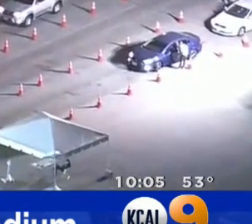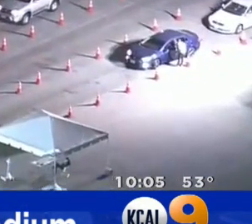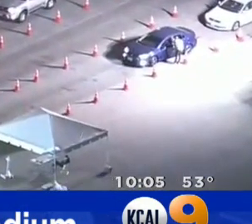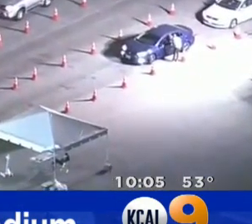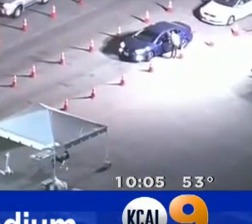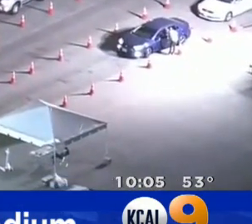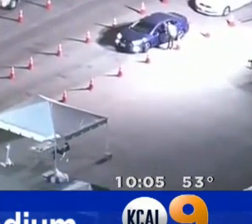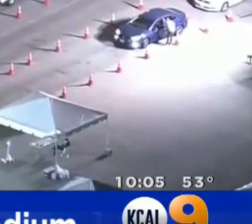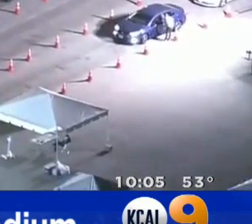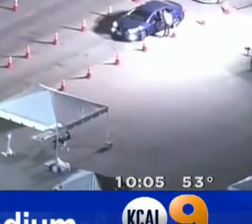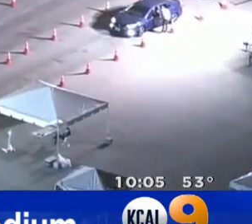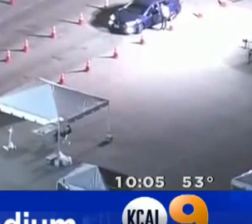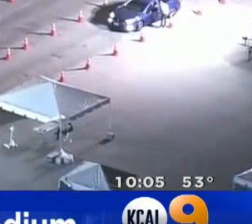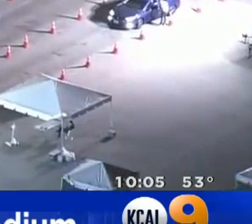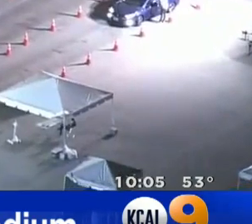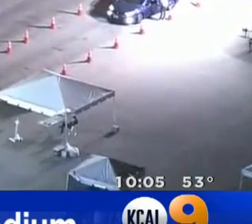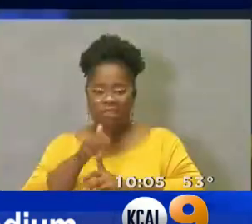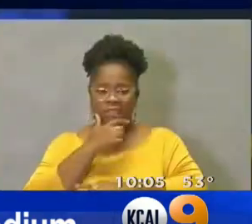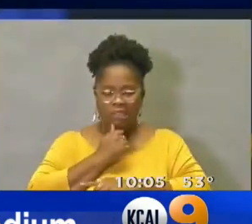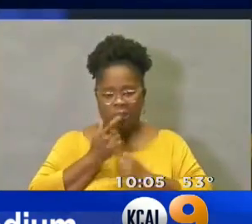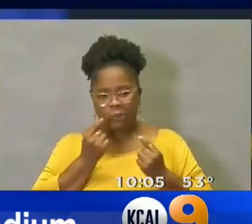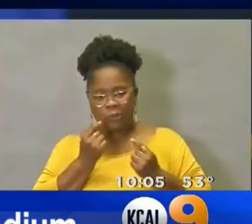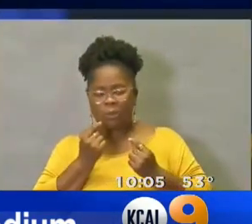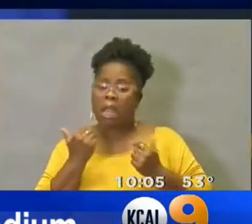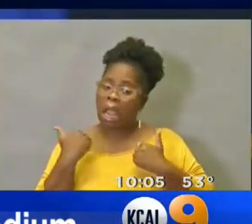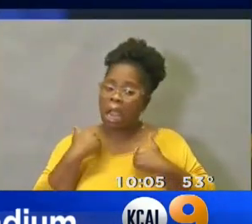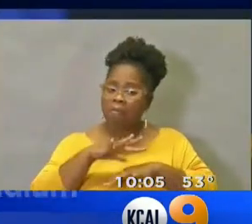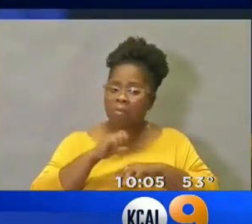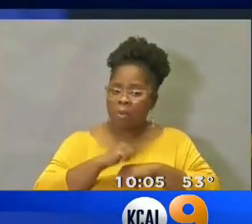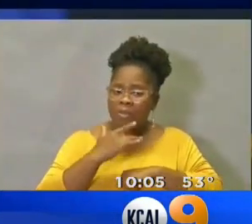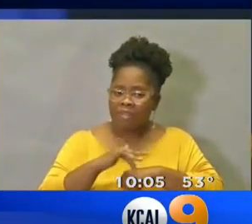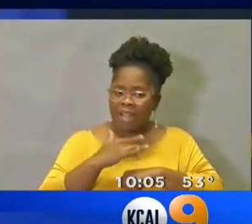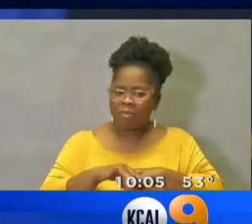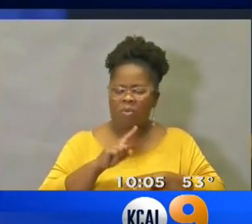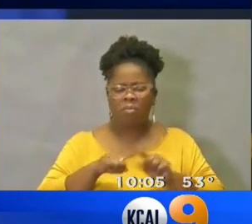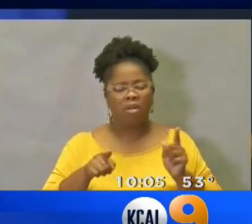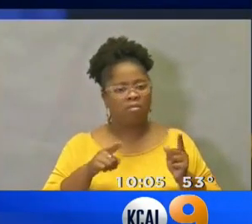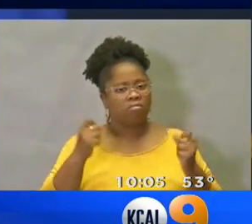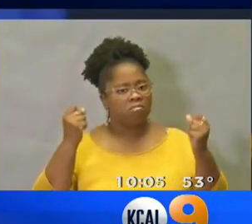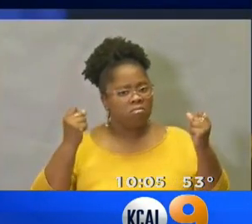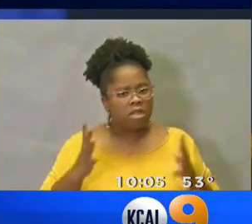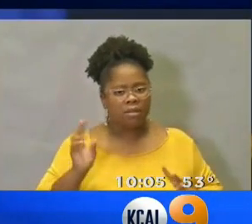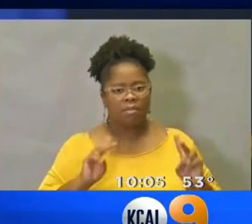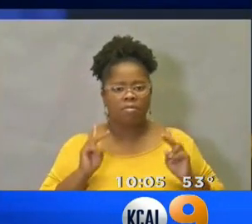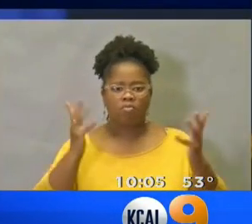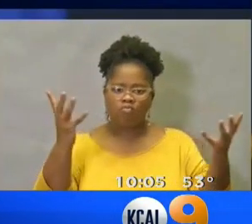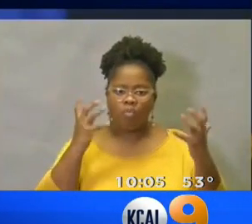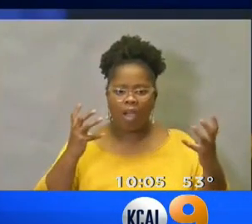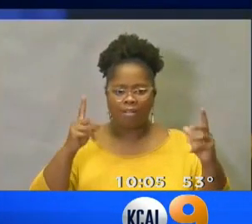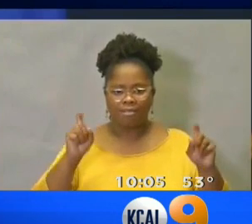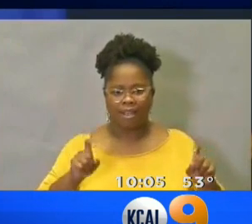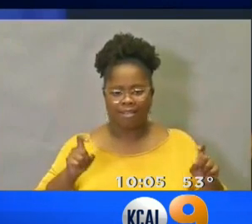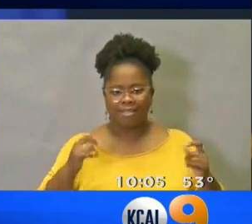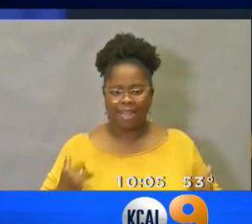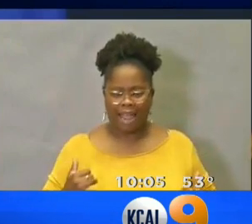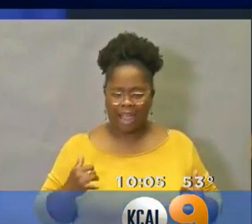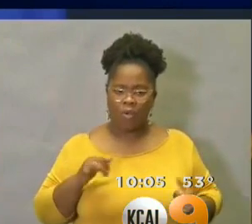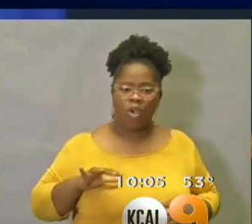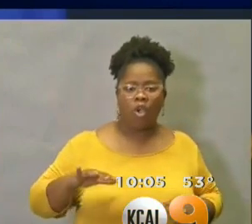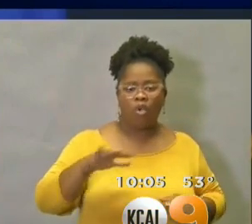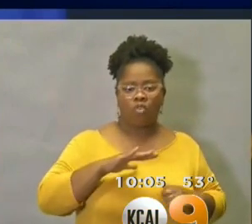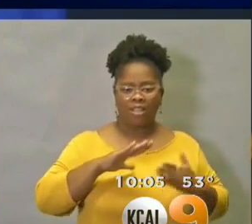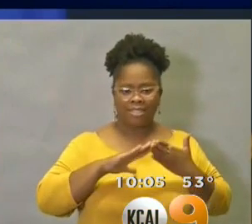leave a gap in much needed testing. But testing demand remains very high across all of the sites, city, state, and